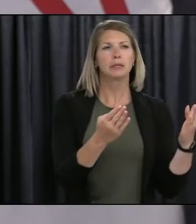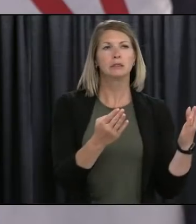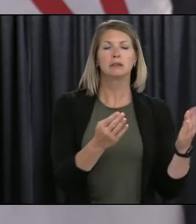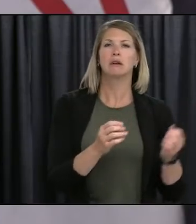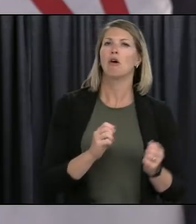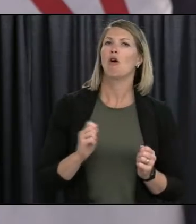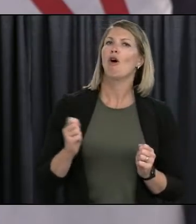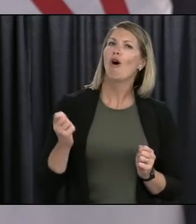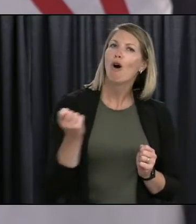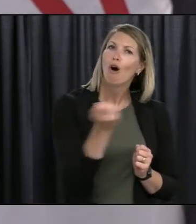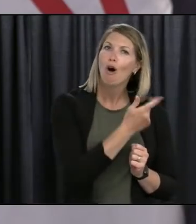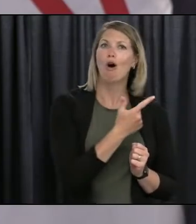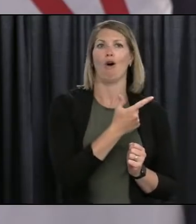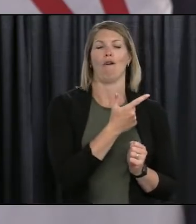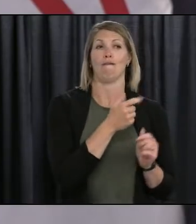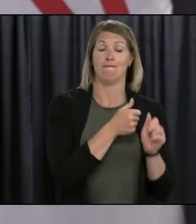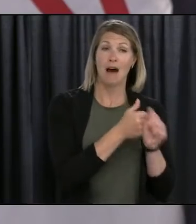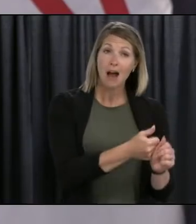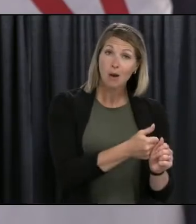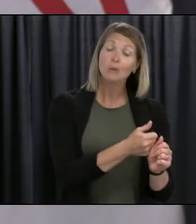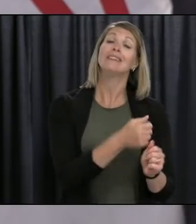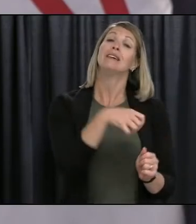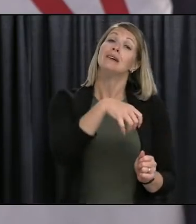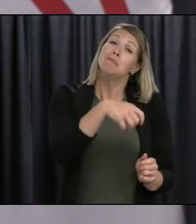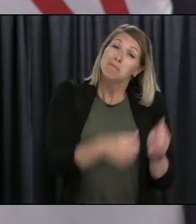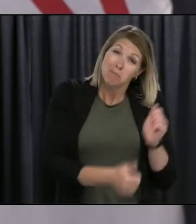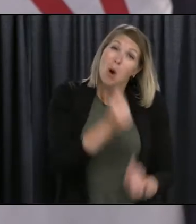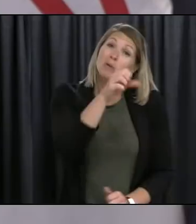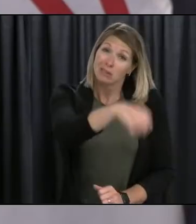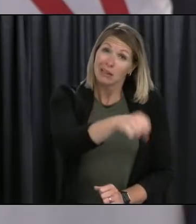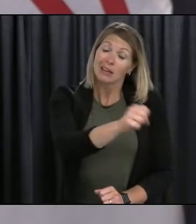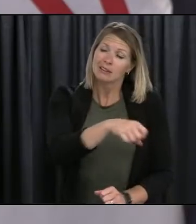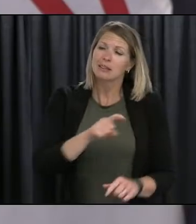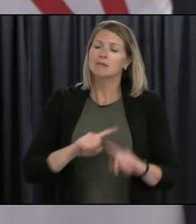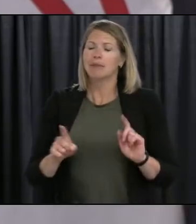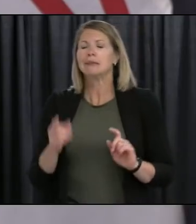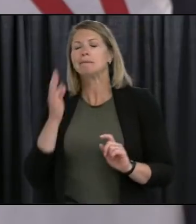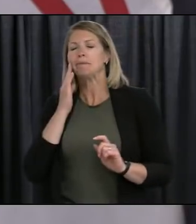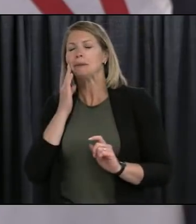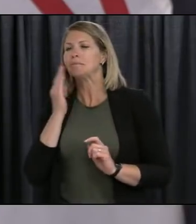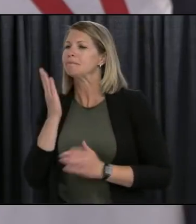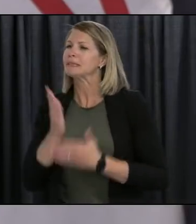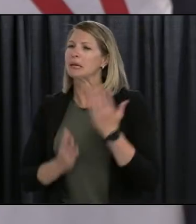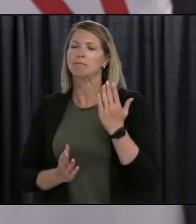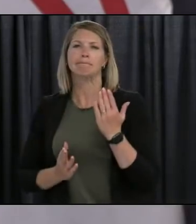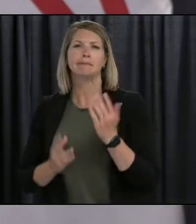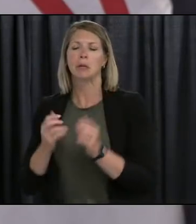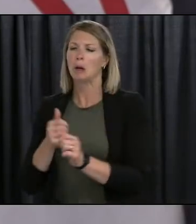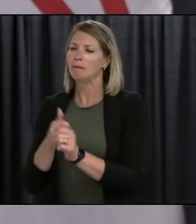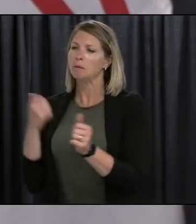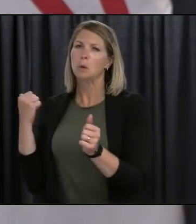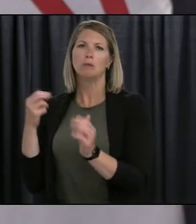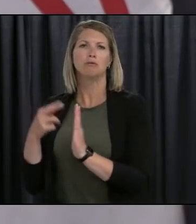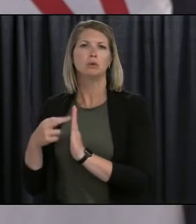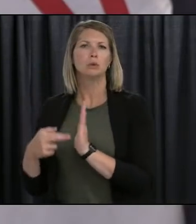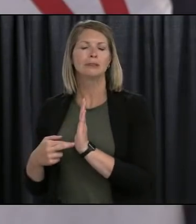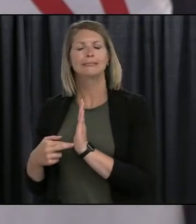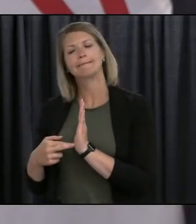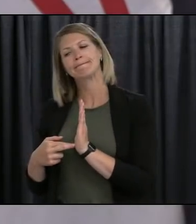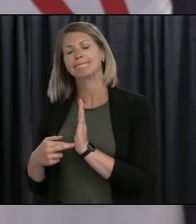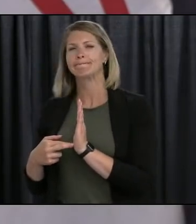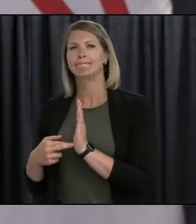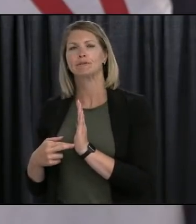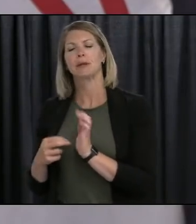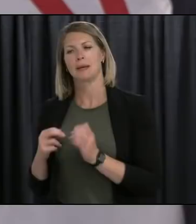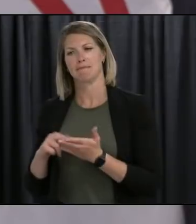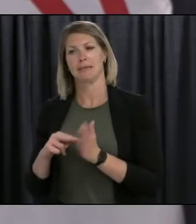by not following the guidelines that have been put in place for your health to protect you that we put all those around us